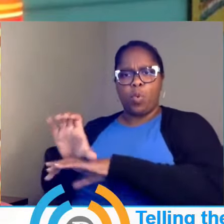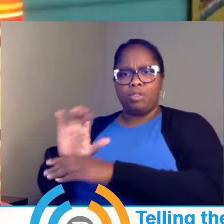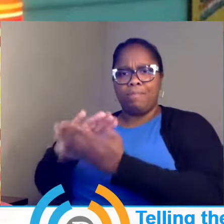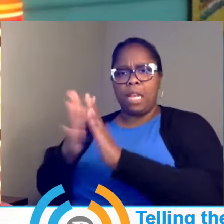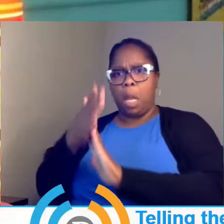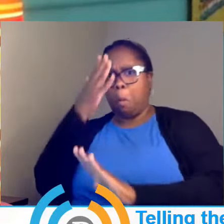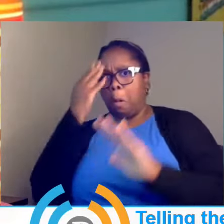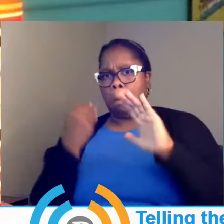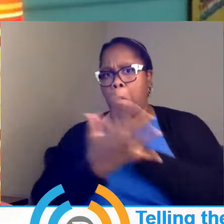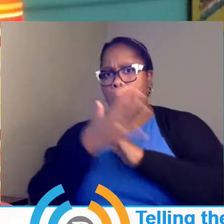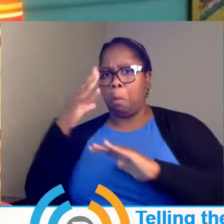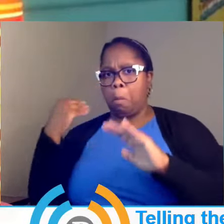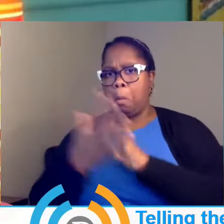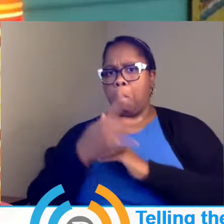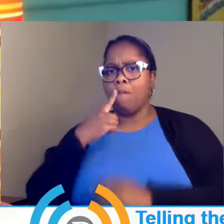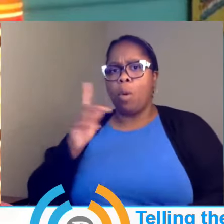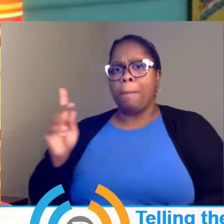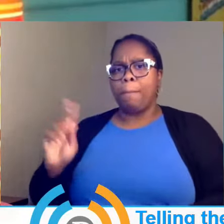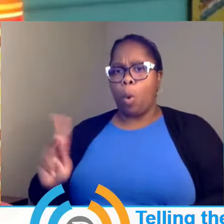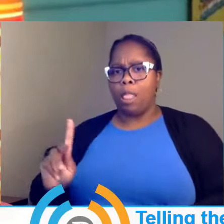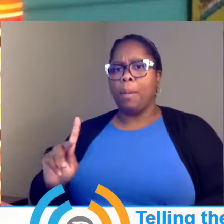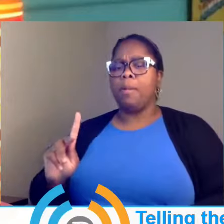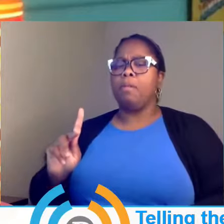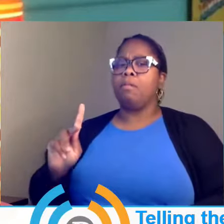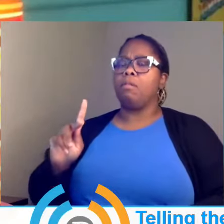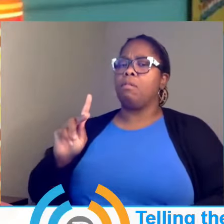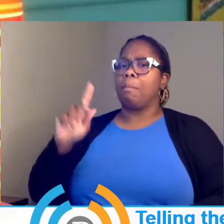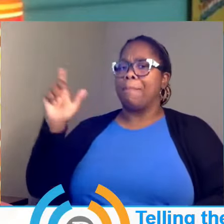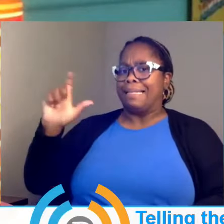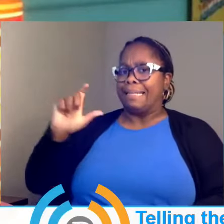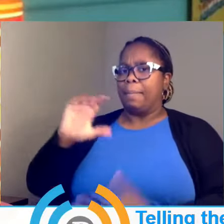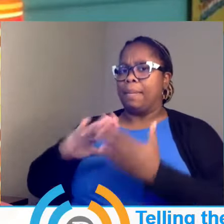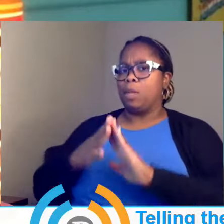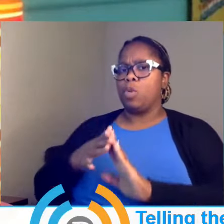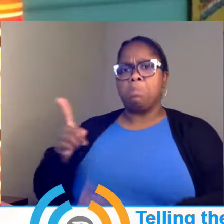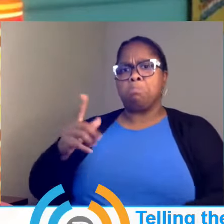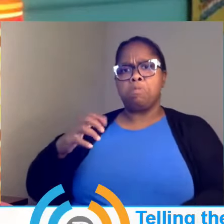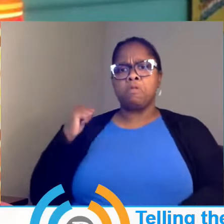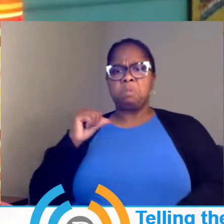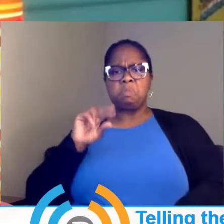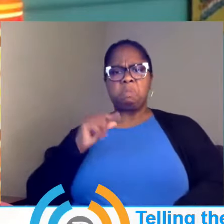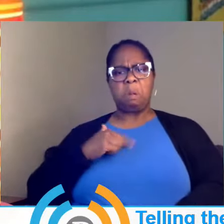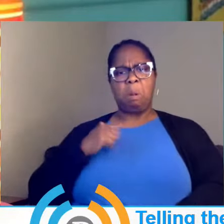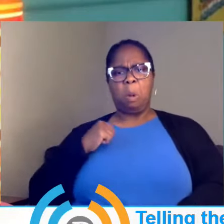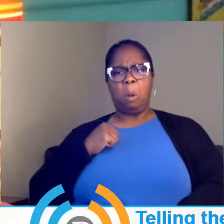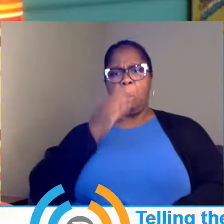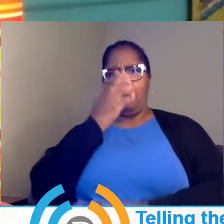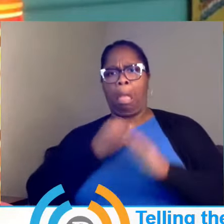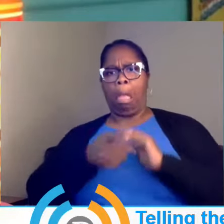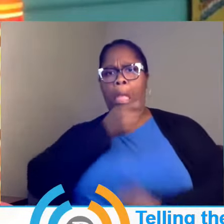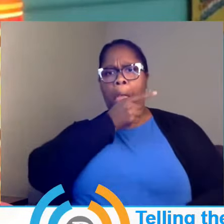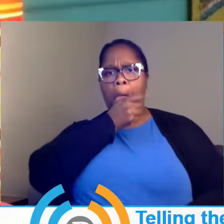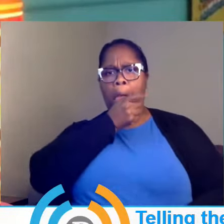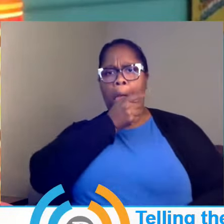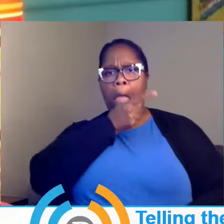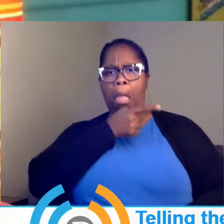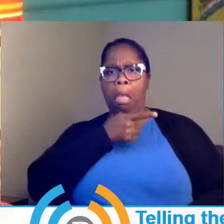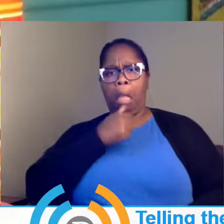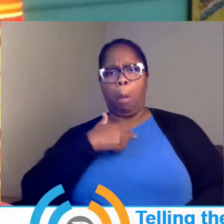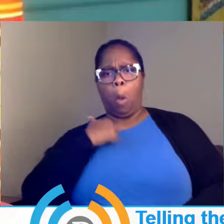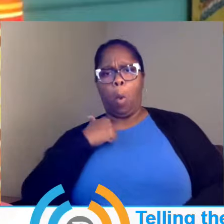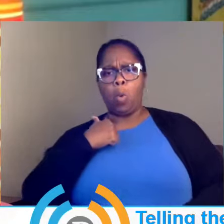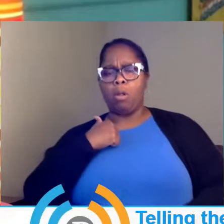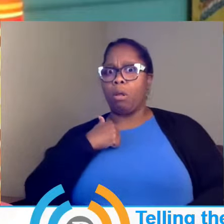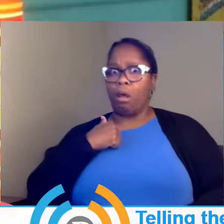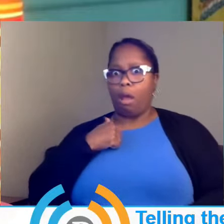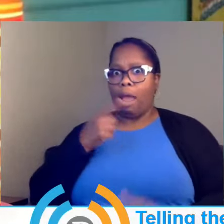Portland Muslim community, and because he refused to, he was persecuted for all kinds of craziness. And you can look him up and find